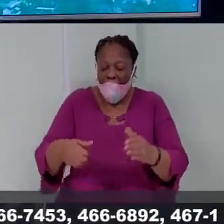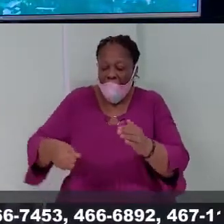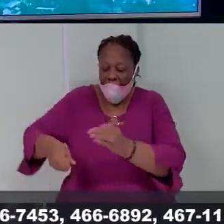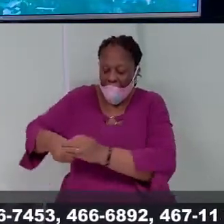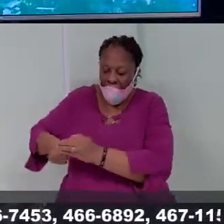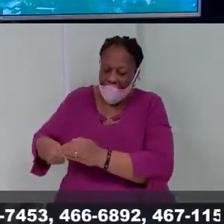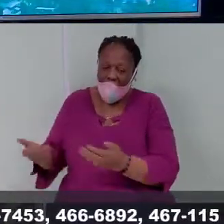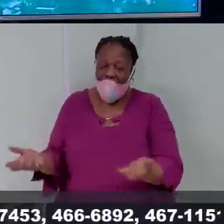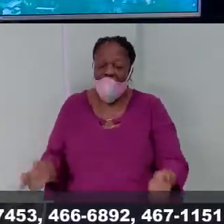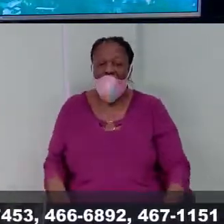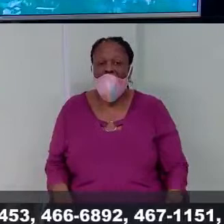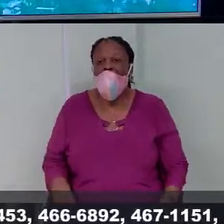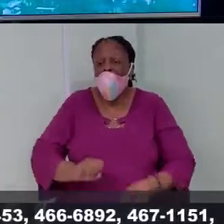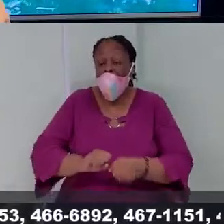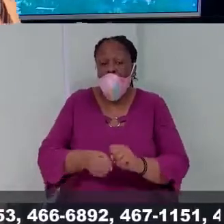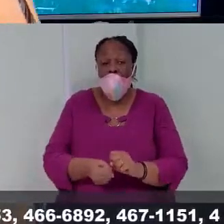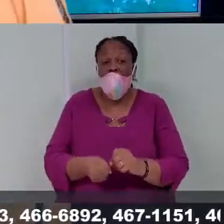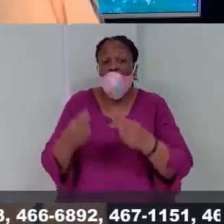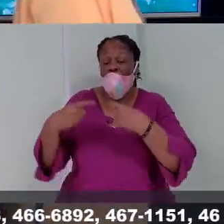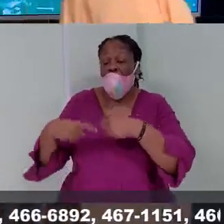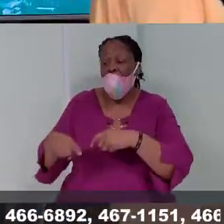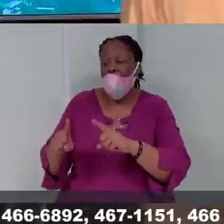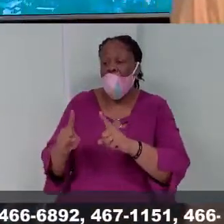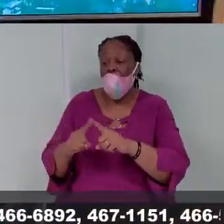Dr. Laws.